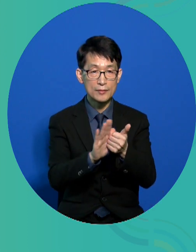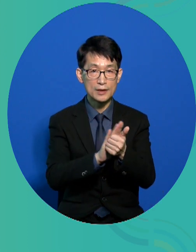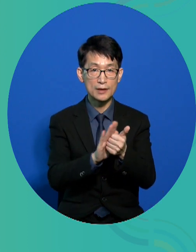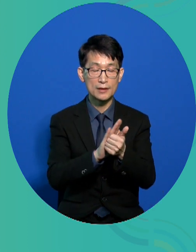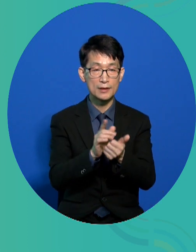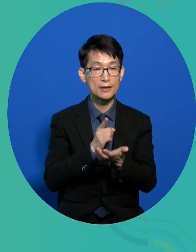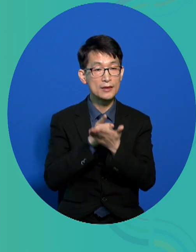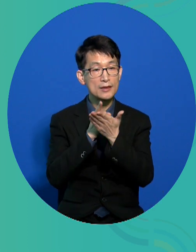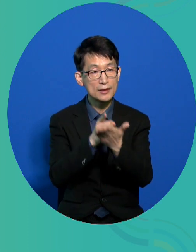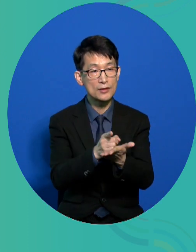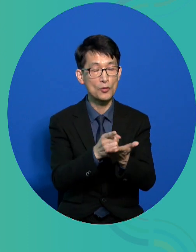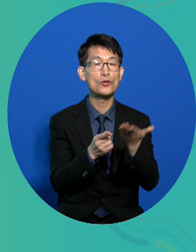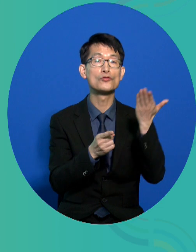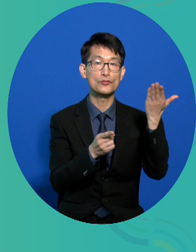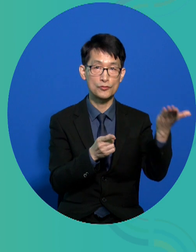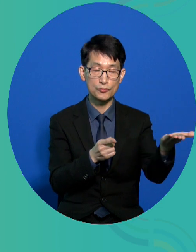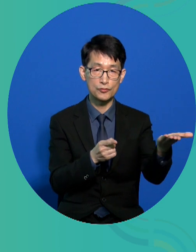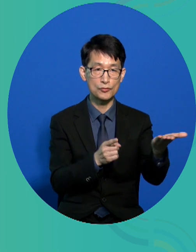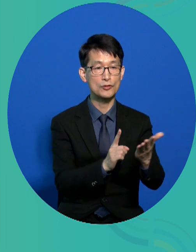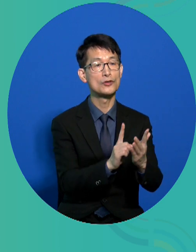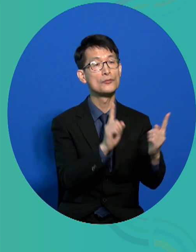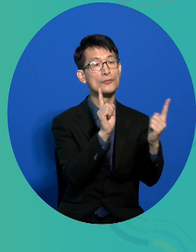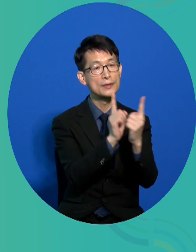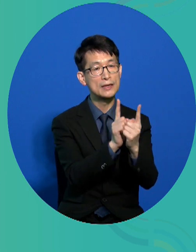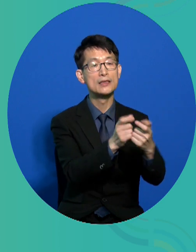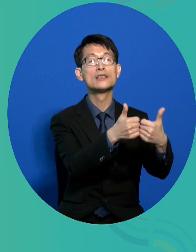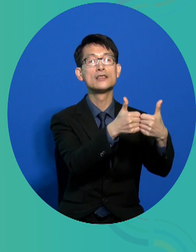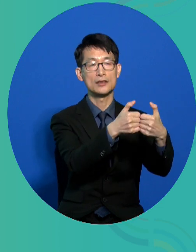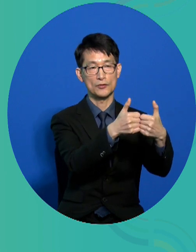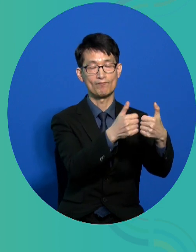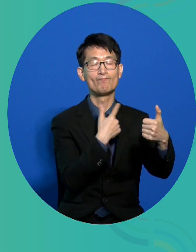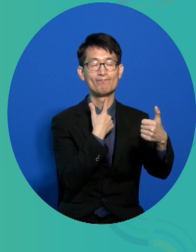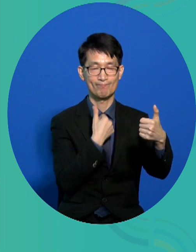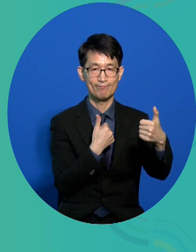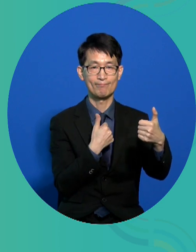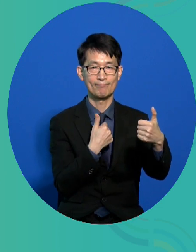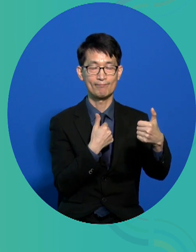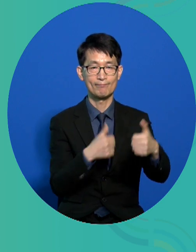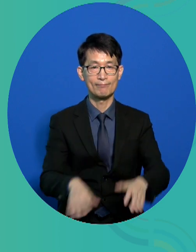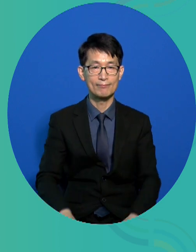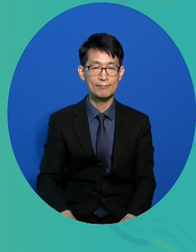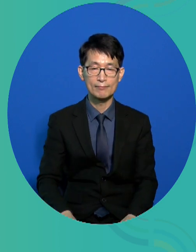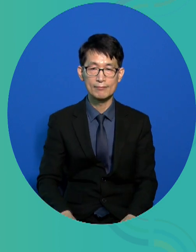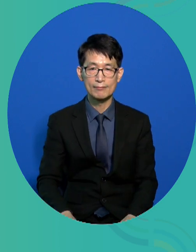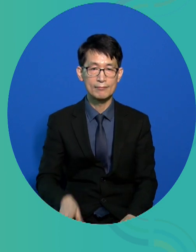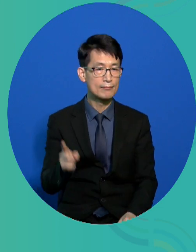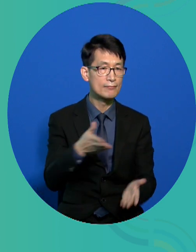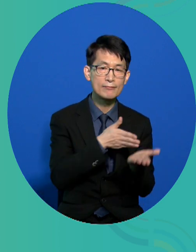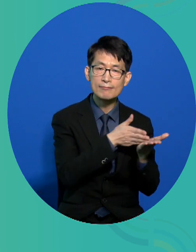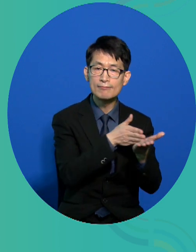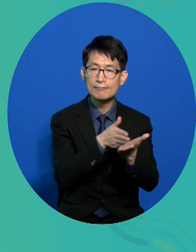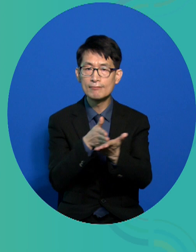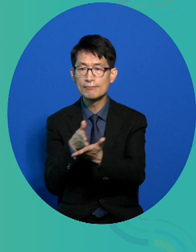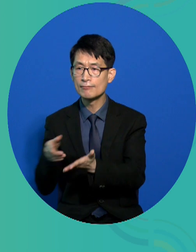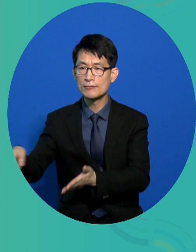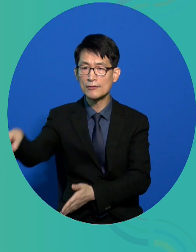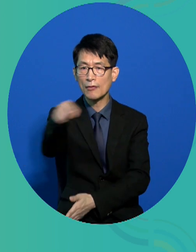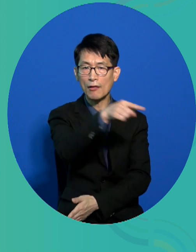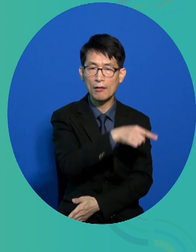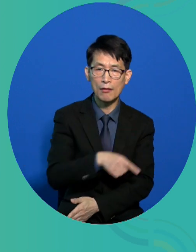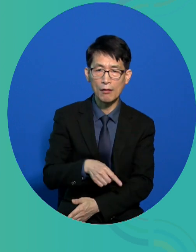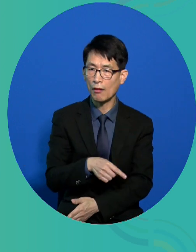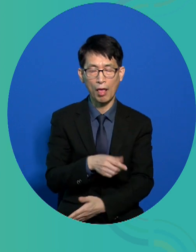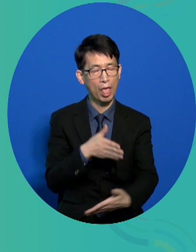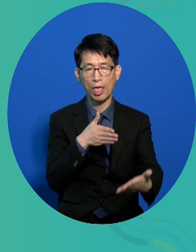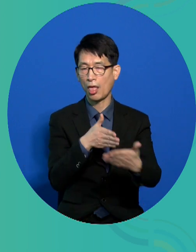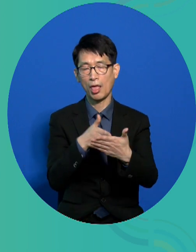these sites to present the proposal and we had meetings. But not a